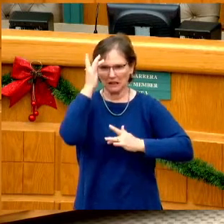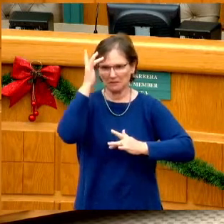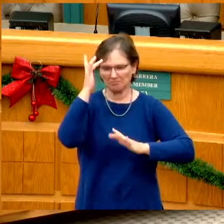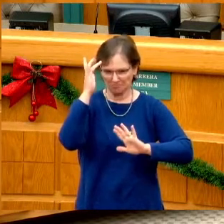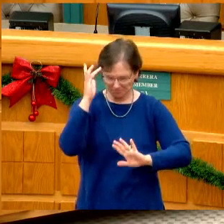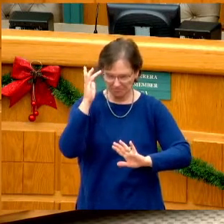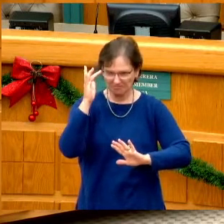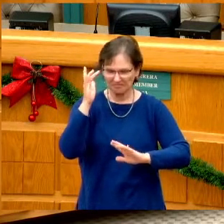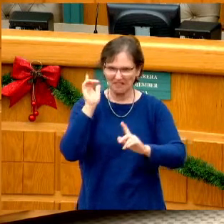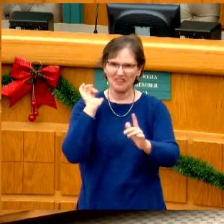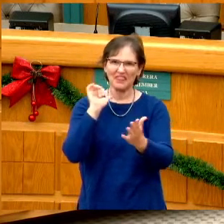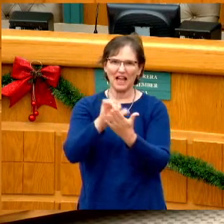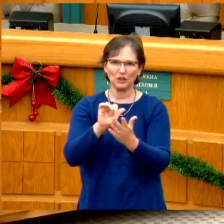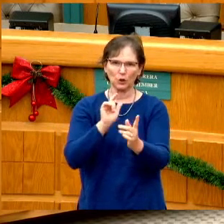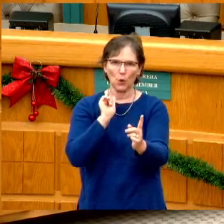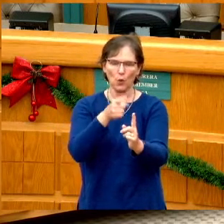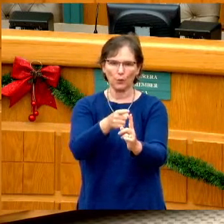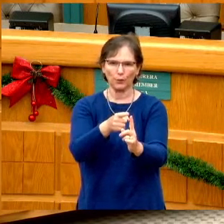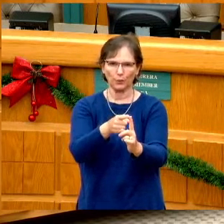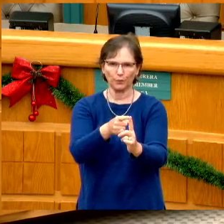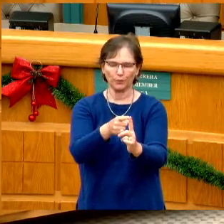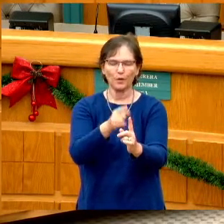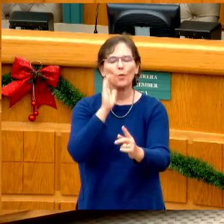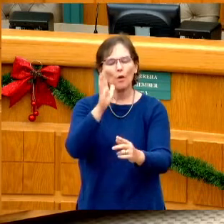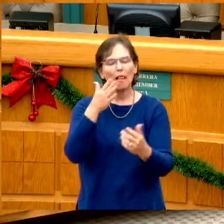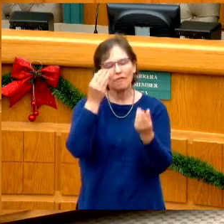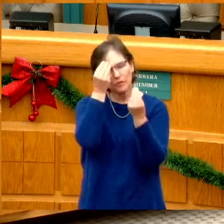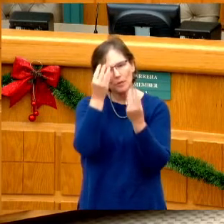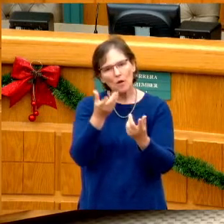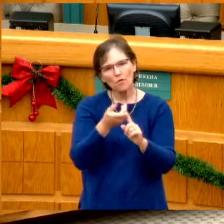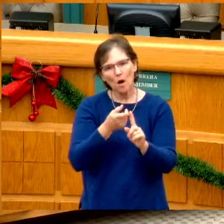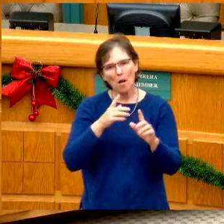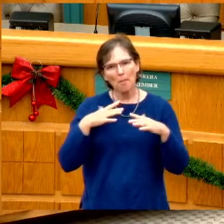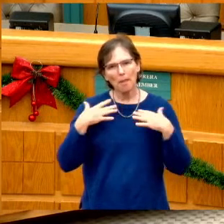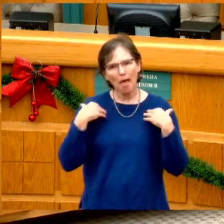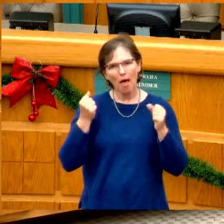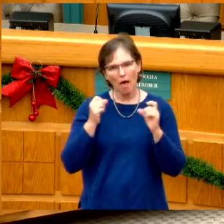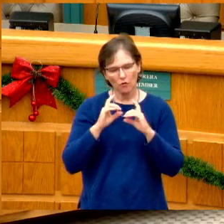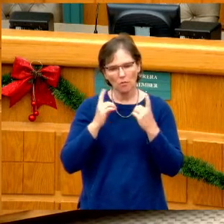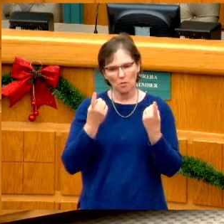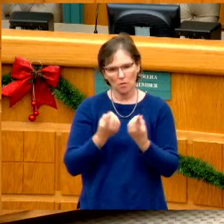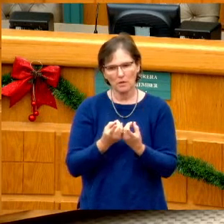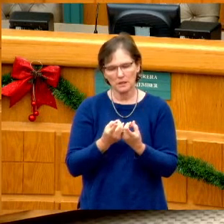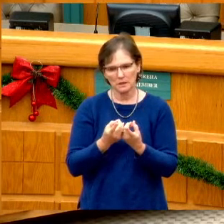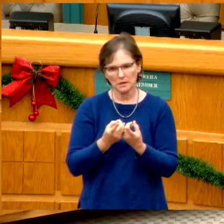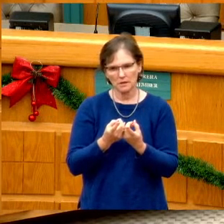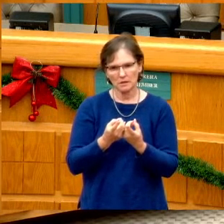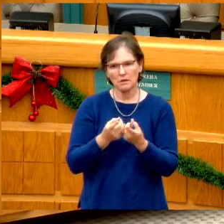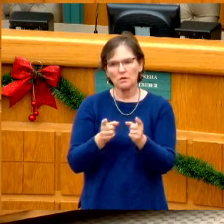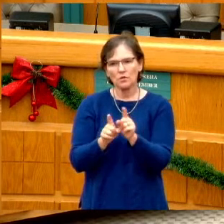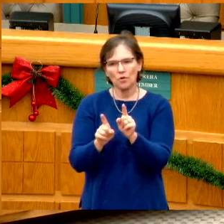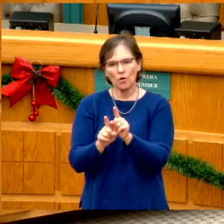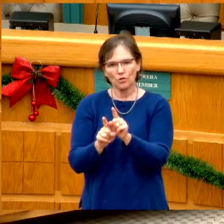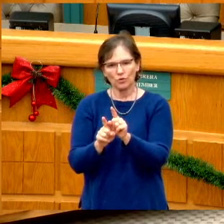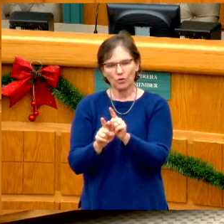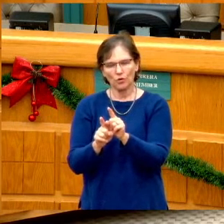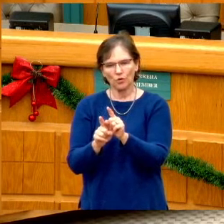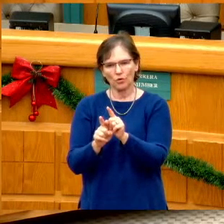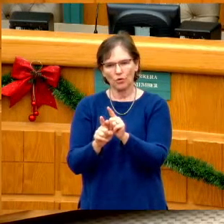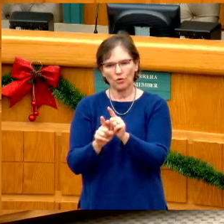Annette Rodriguez will be coming and give us some information. She gave us a wonderful report today during the city council meeting and an update on